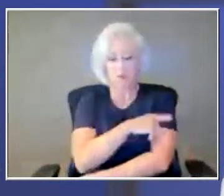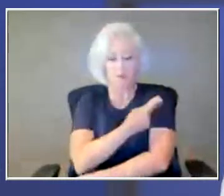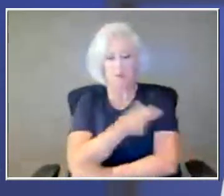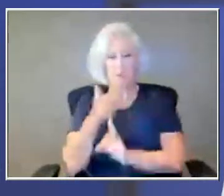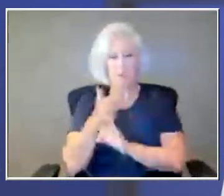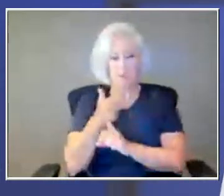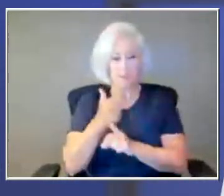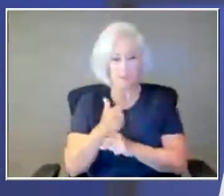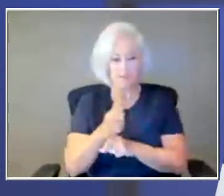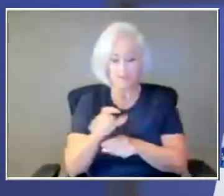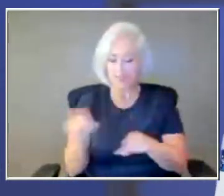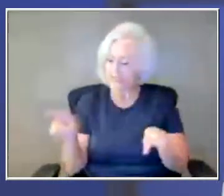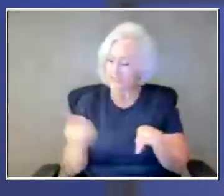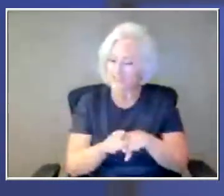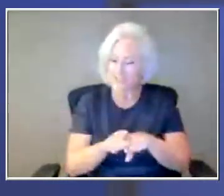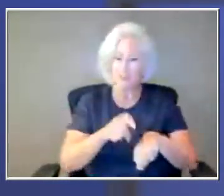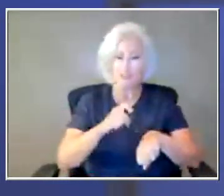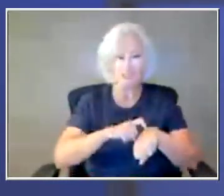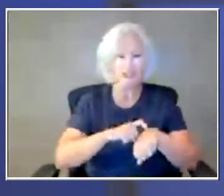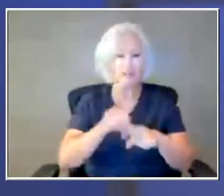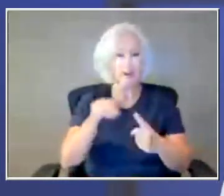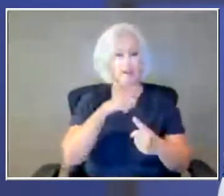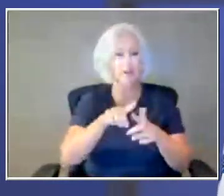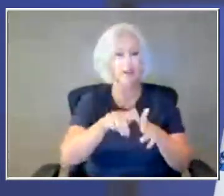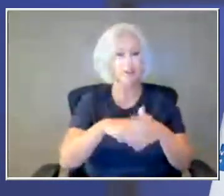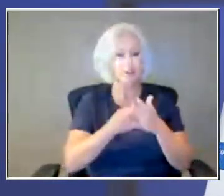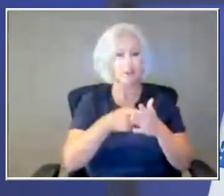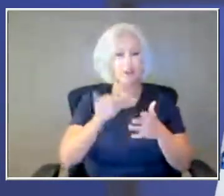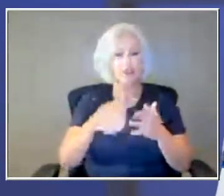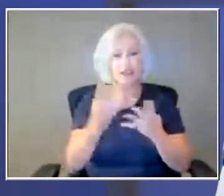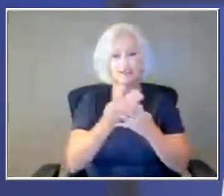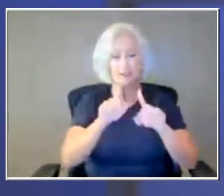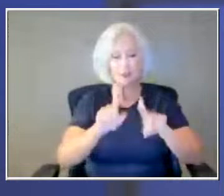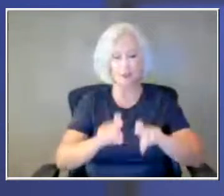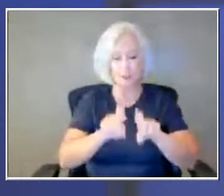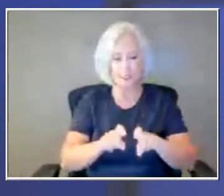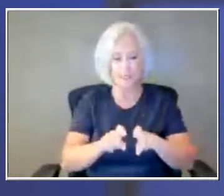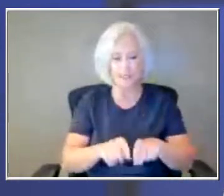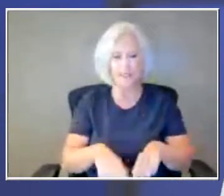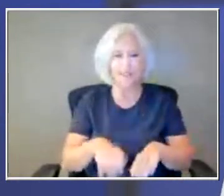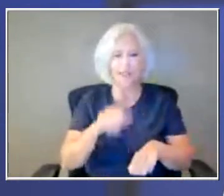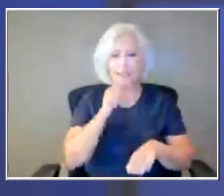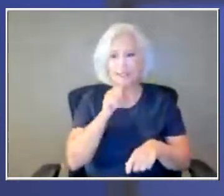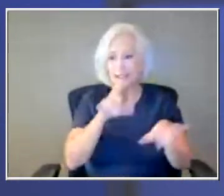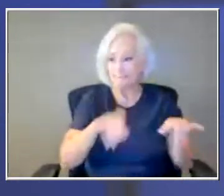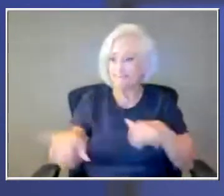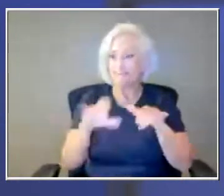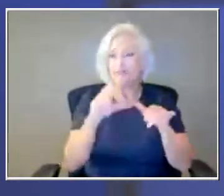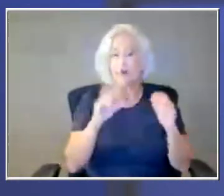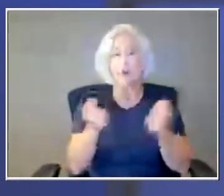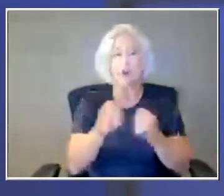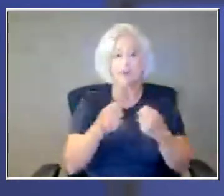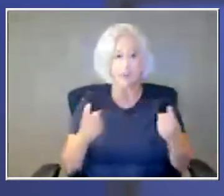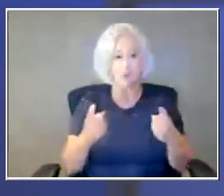of beginning screening. So this is certainly a part of shared decision making. This is not cookie cutter, but often is about every other year for men,